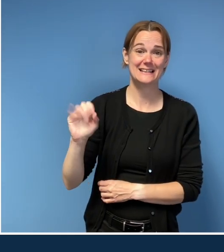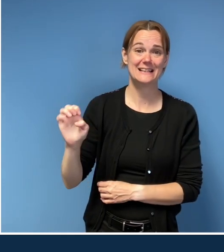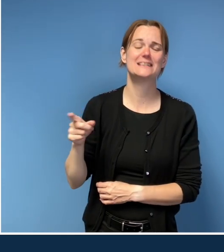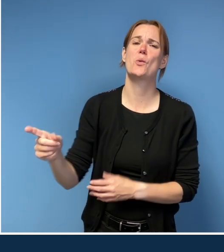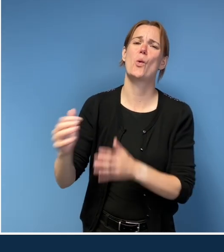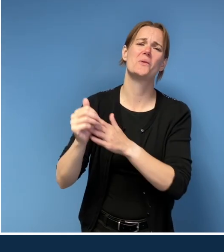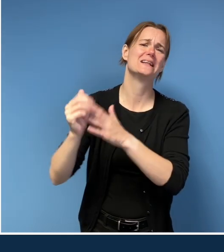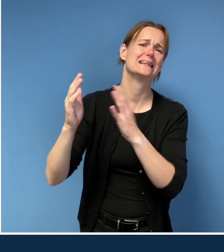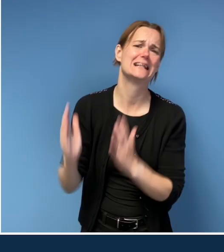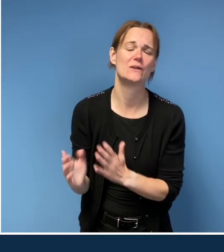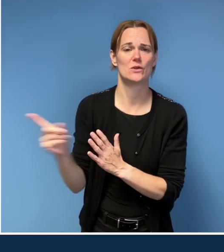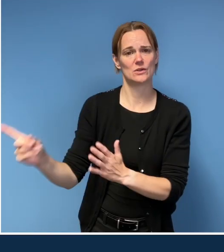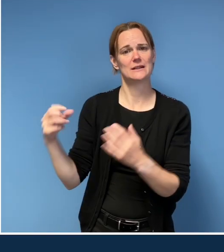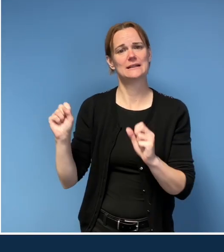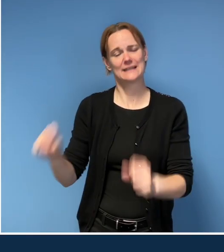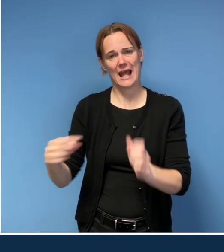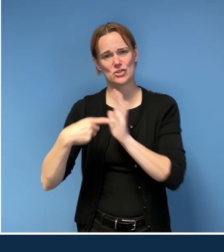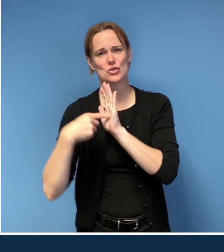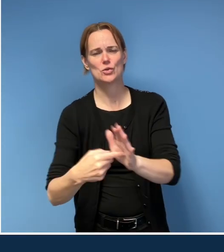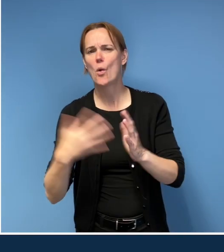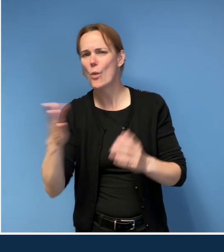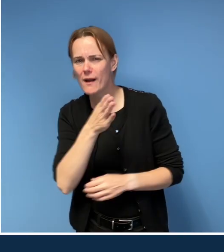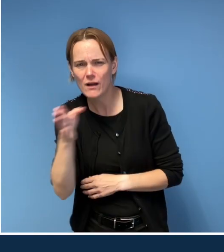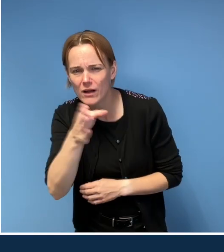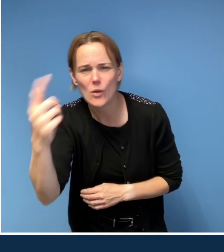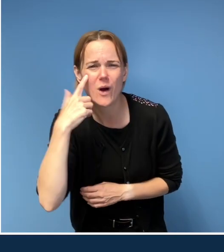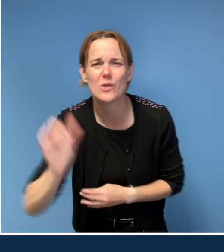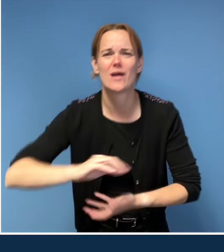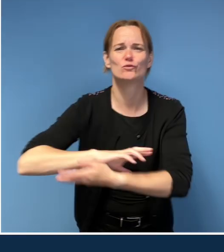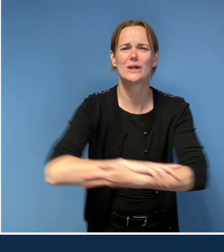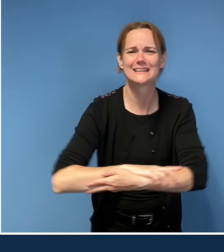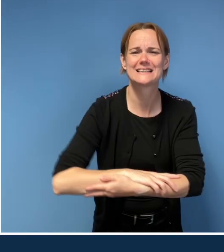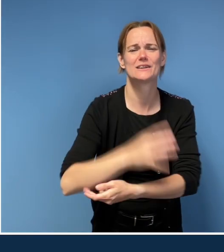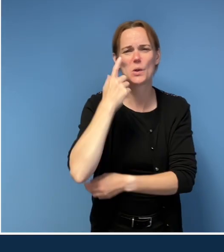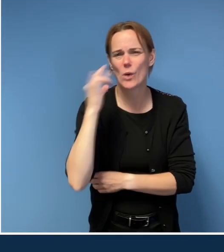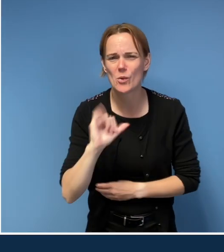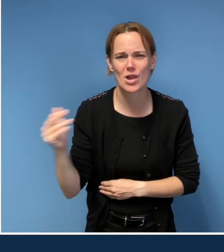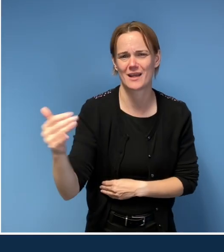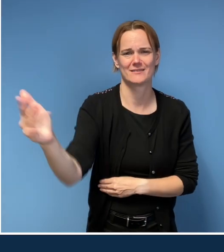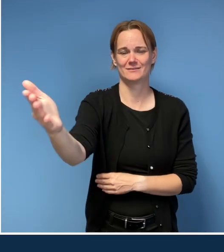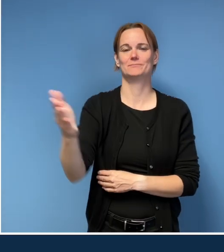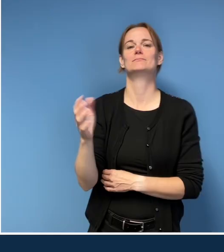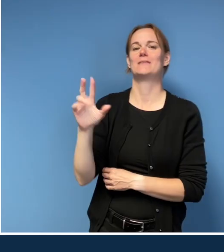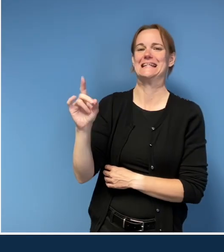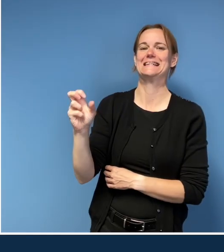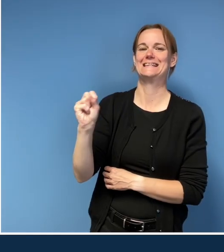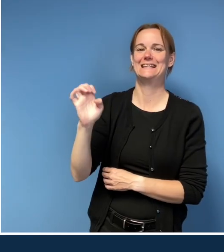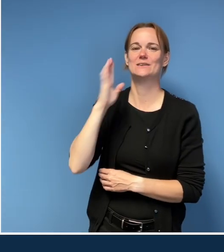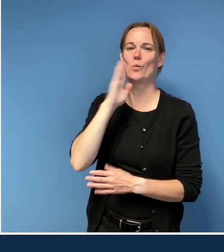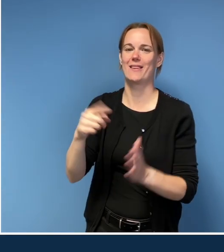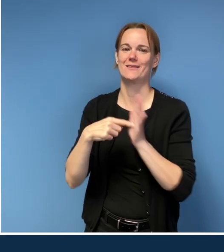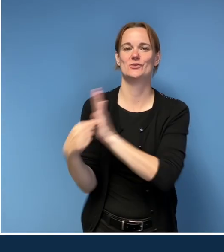the path to reconciliation, the path to doing better here at NSCC. Welcome, Denise, to this inaugural